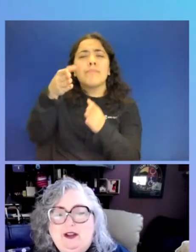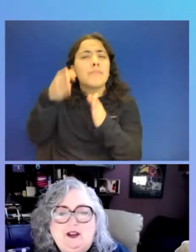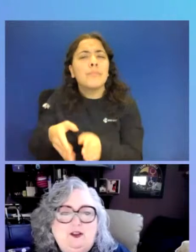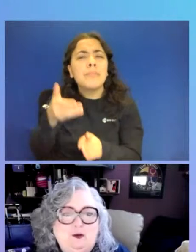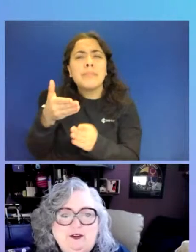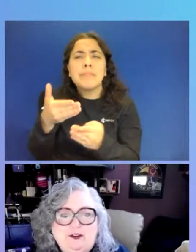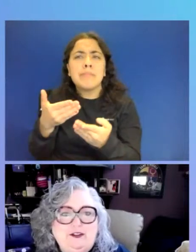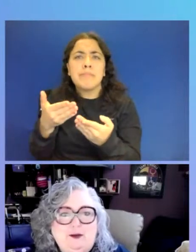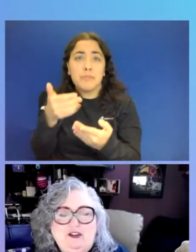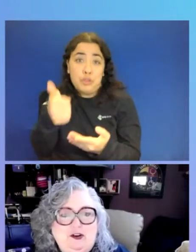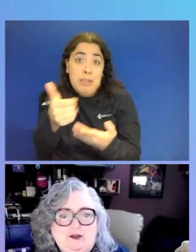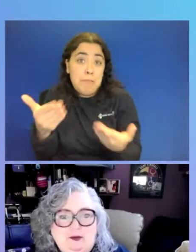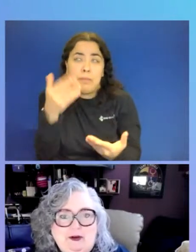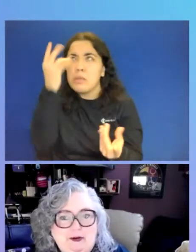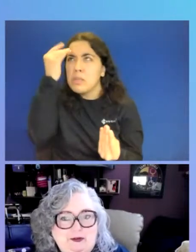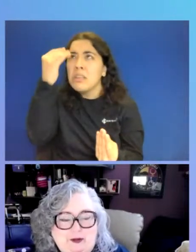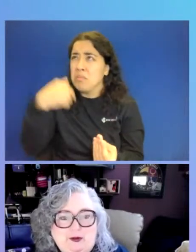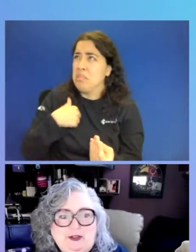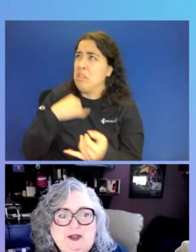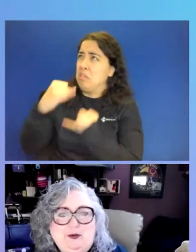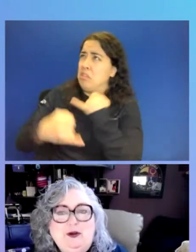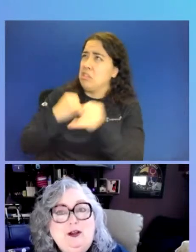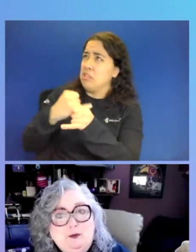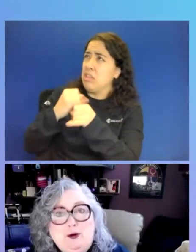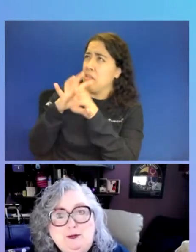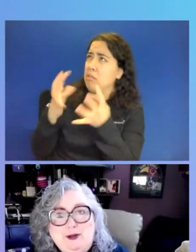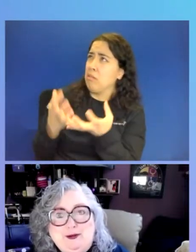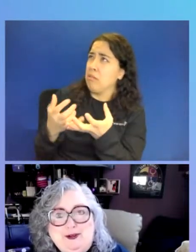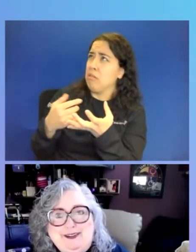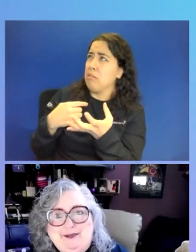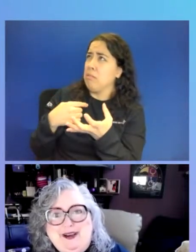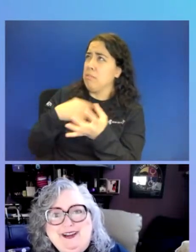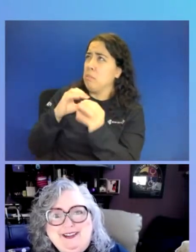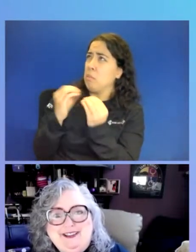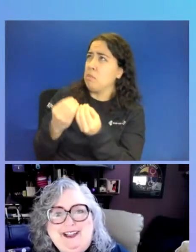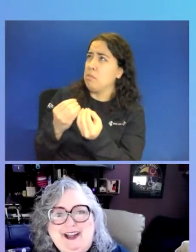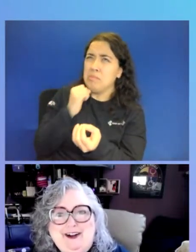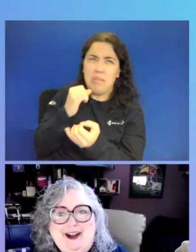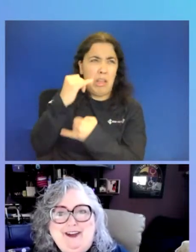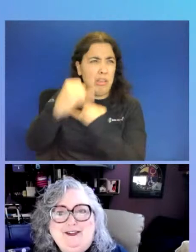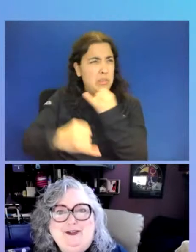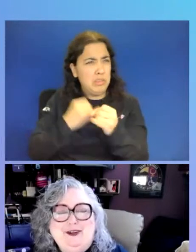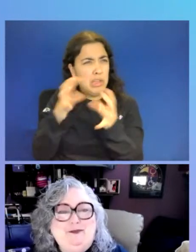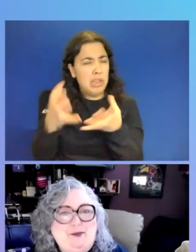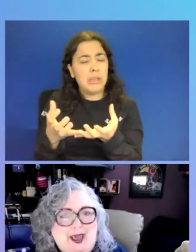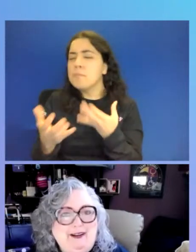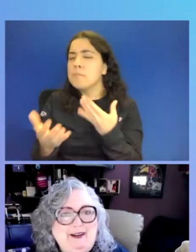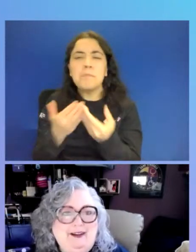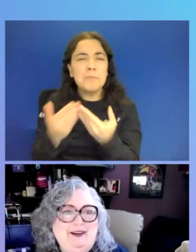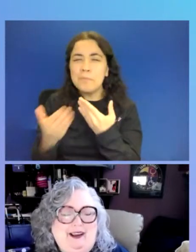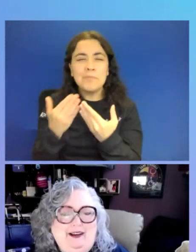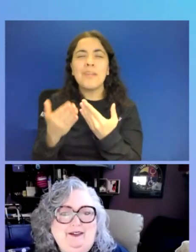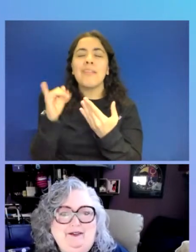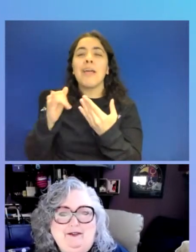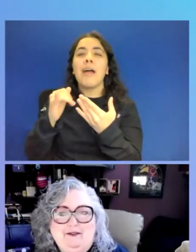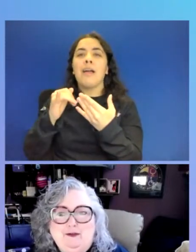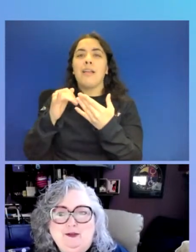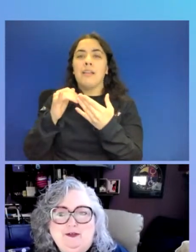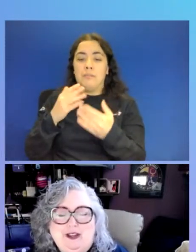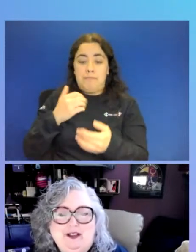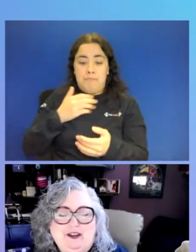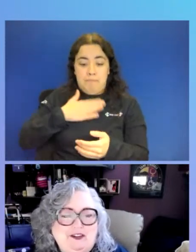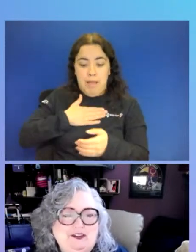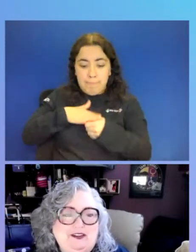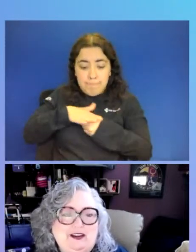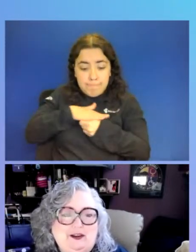organization, but the world doesn't stop at geographic barriers anymore. So part of what you learned in CPAC is that international impact and